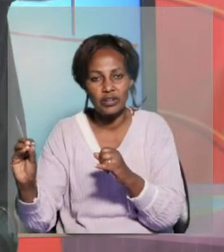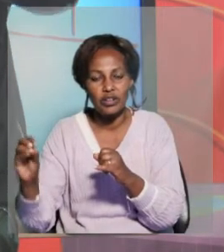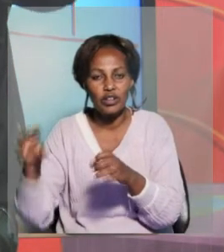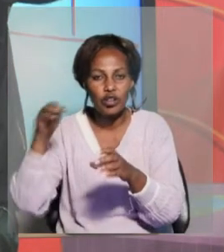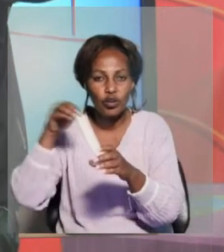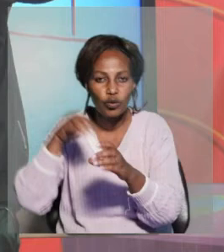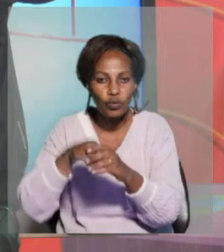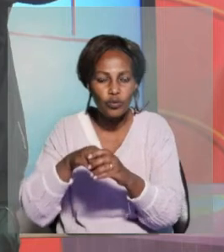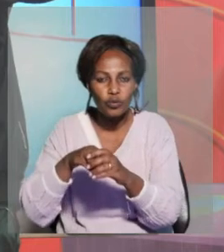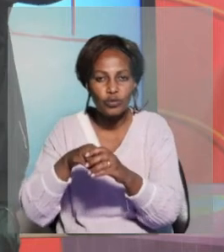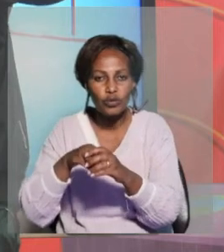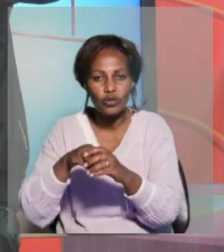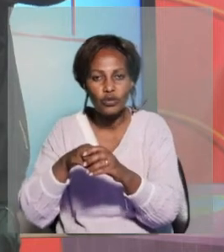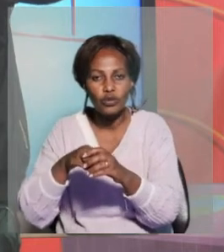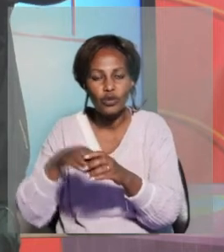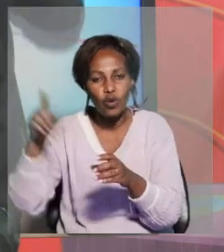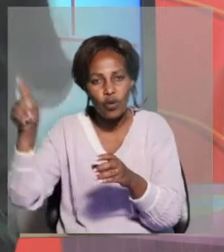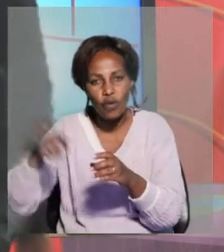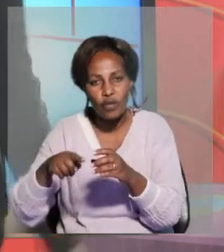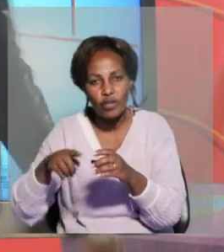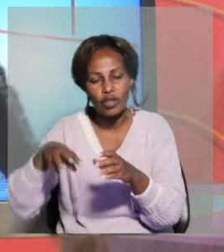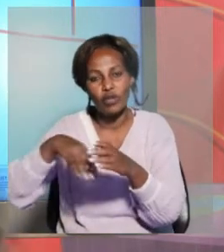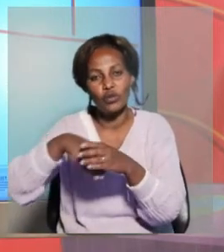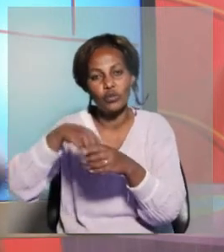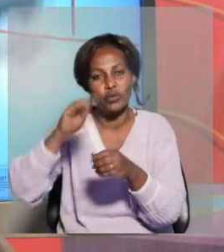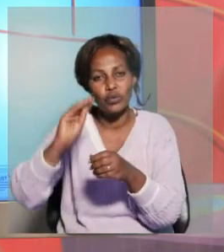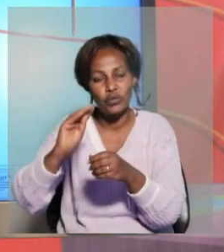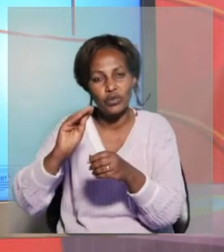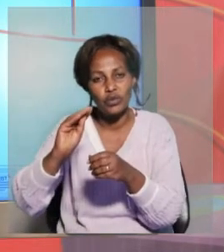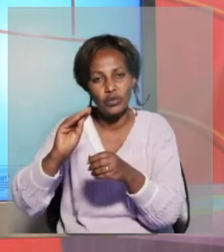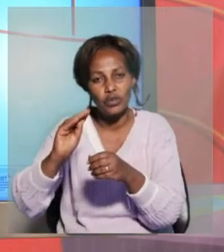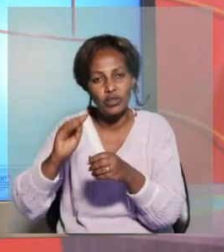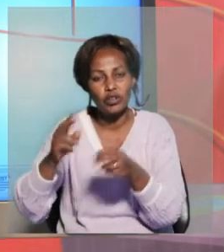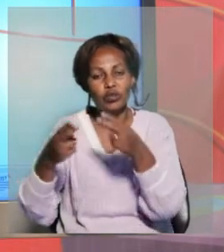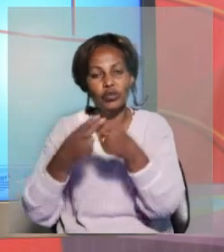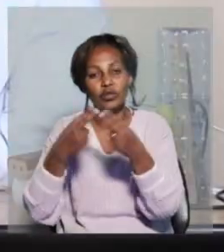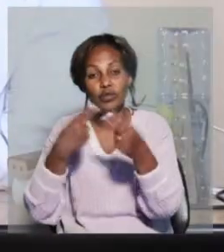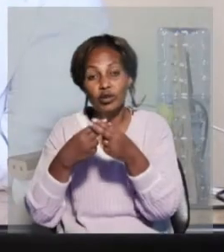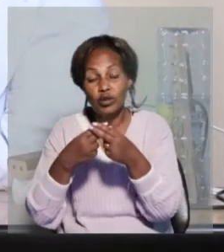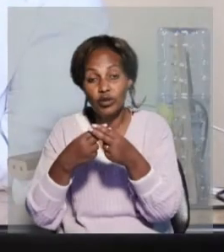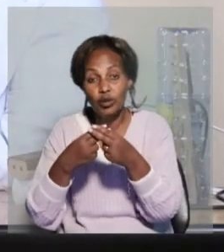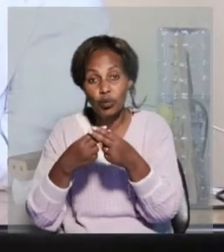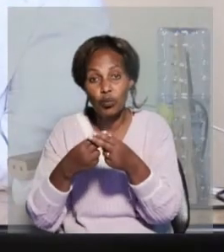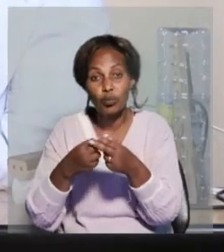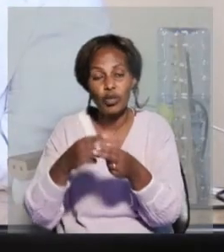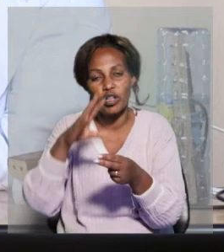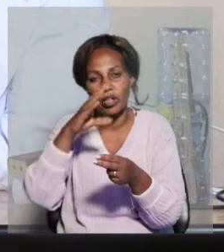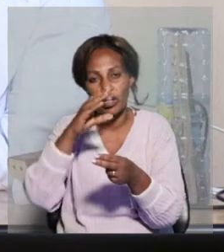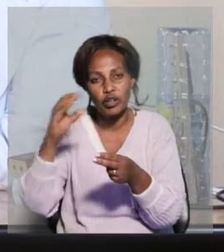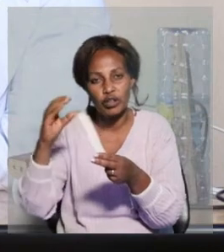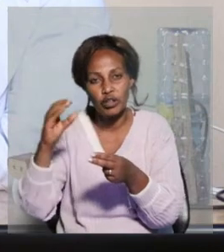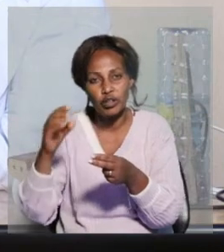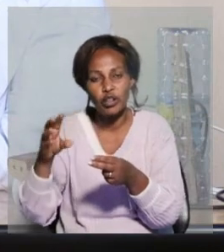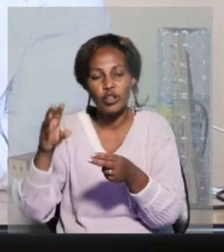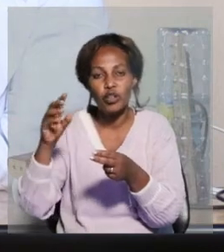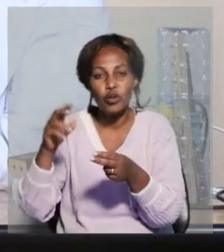Input over output. So we now multiply this one by 100. Yes, because it is